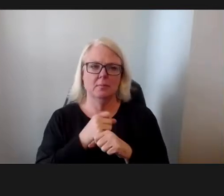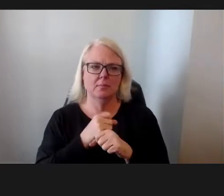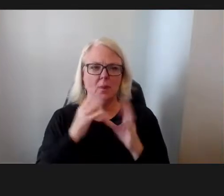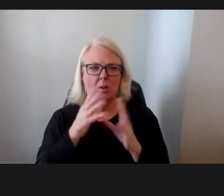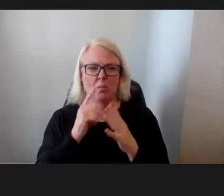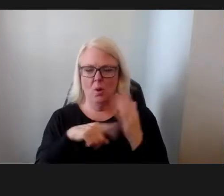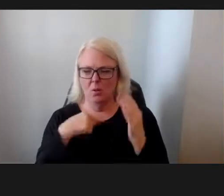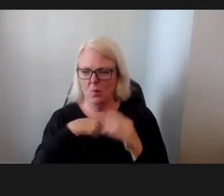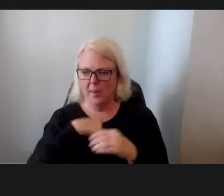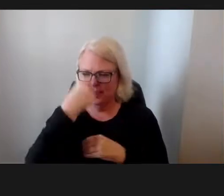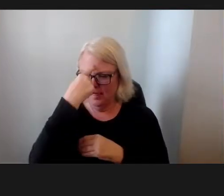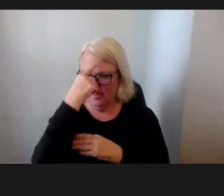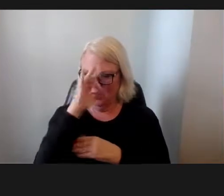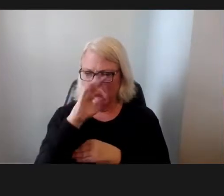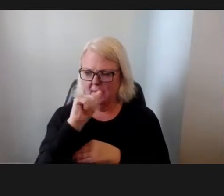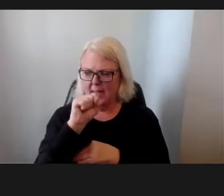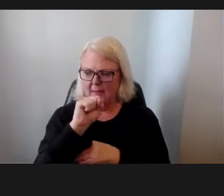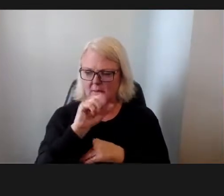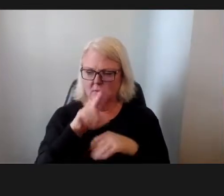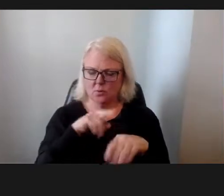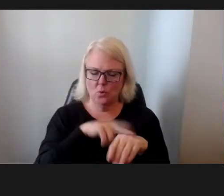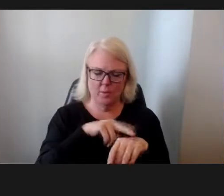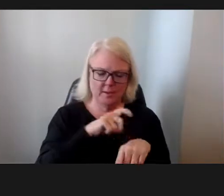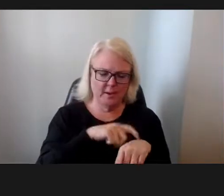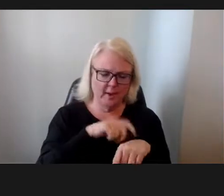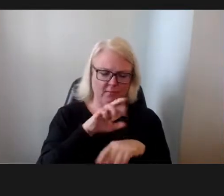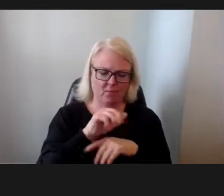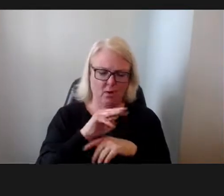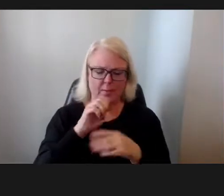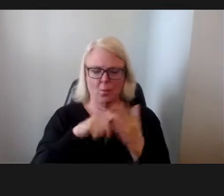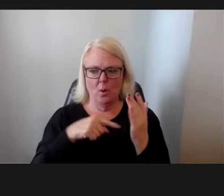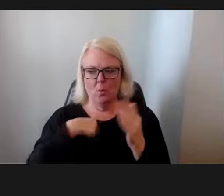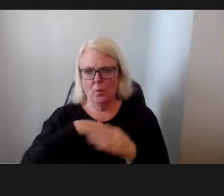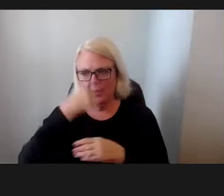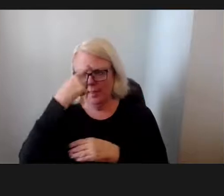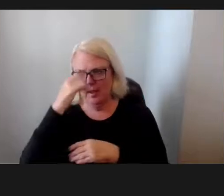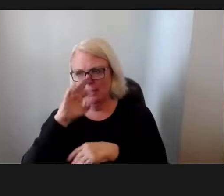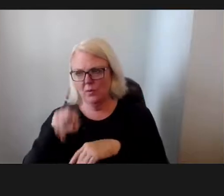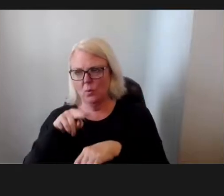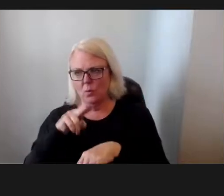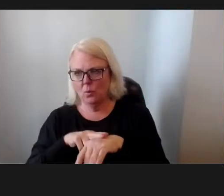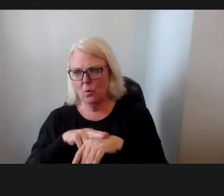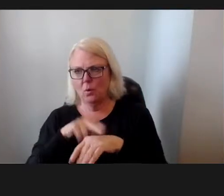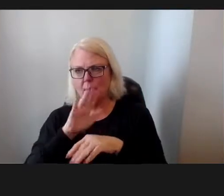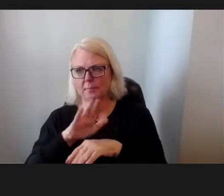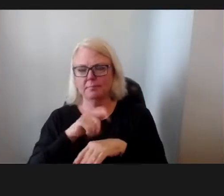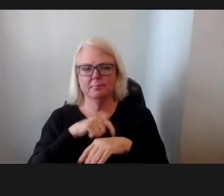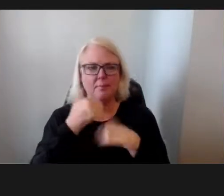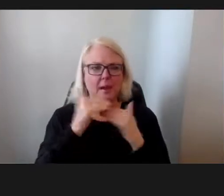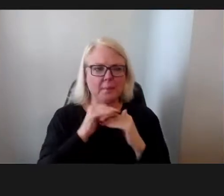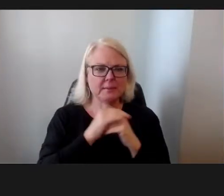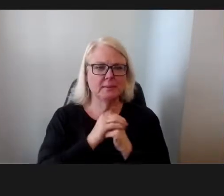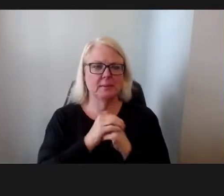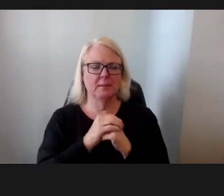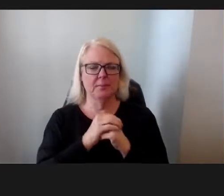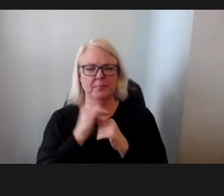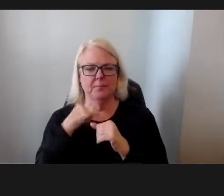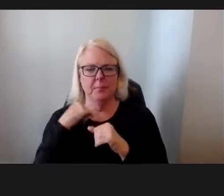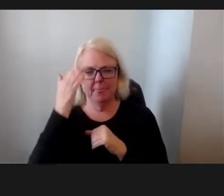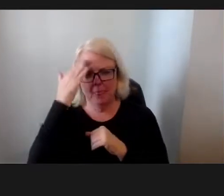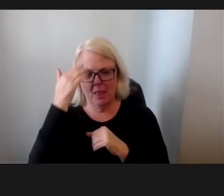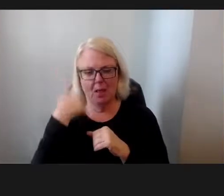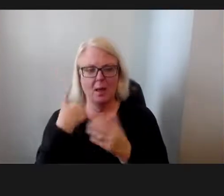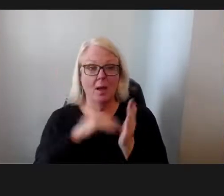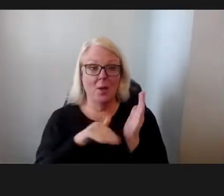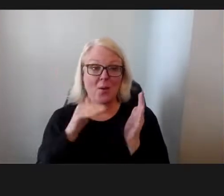think of as normative timeframes, what we think of as our ordinary temporal limits. And I know I'm a real broken